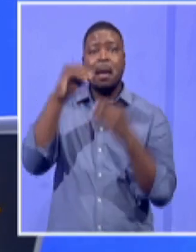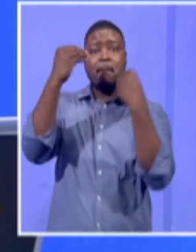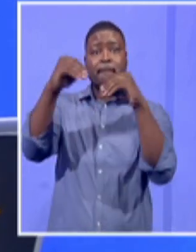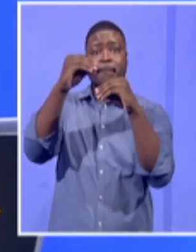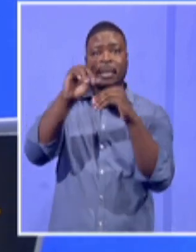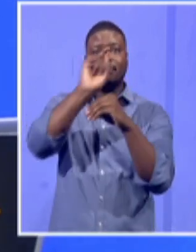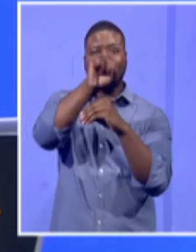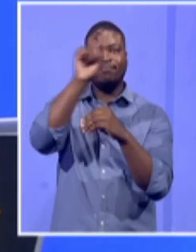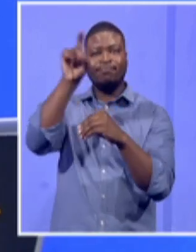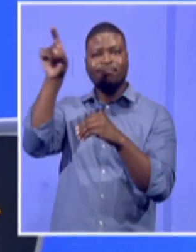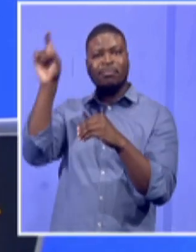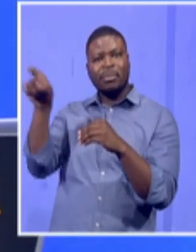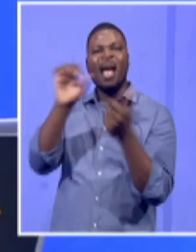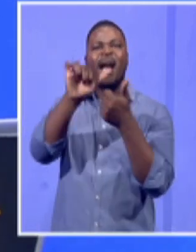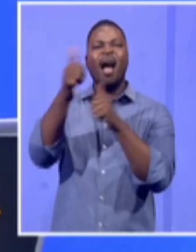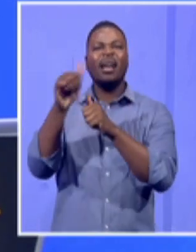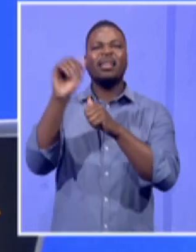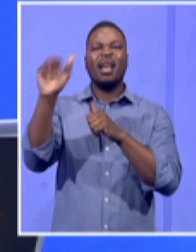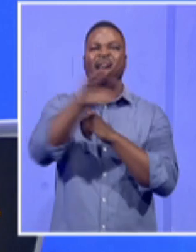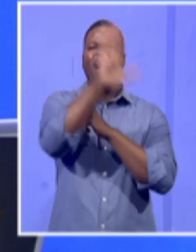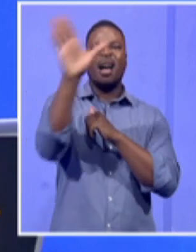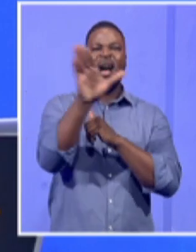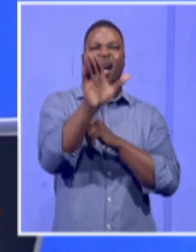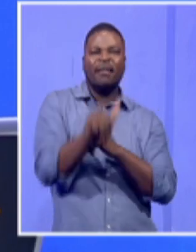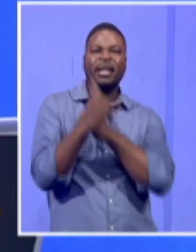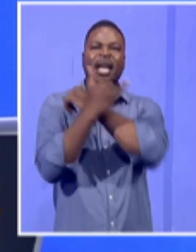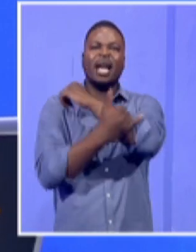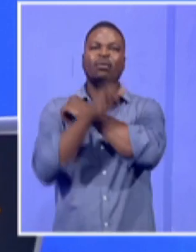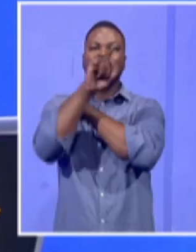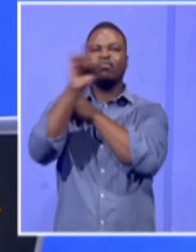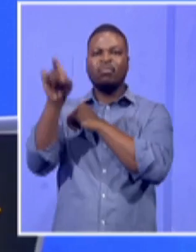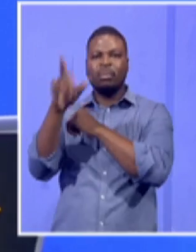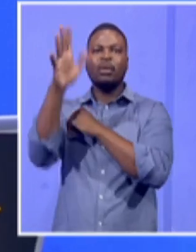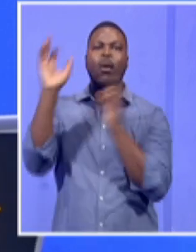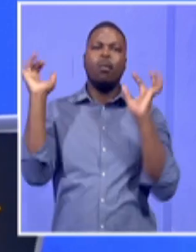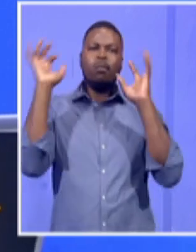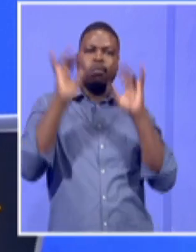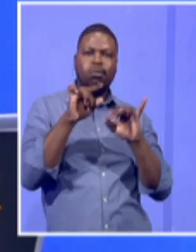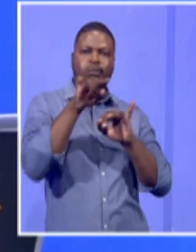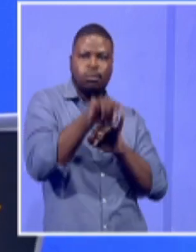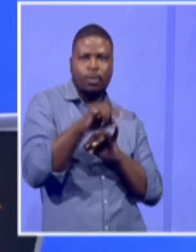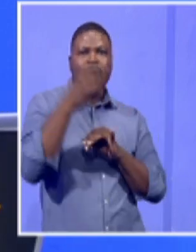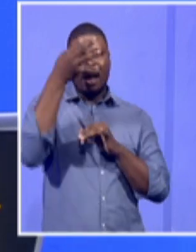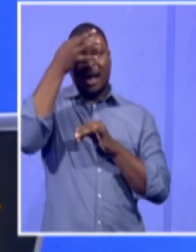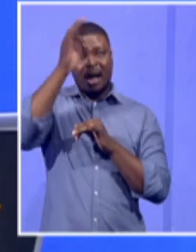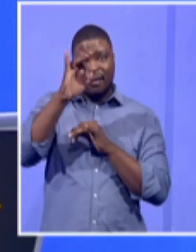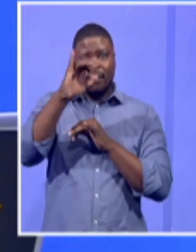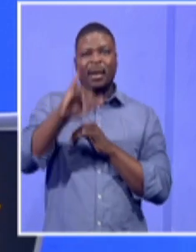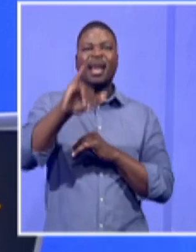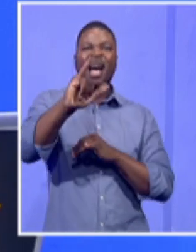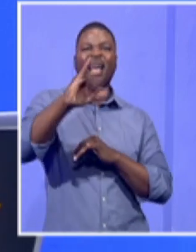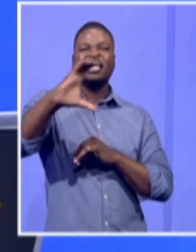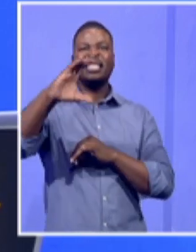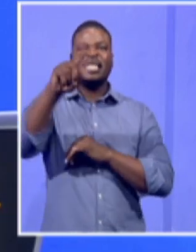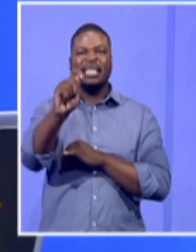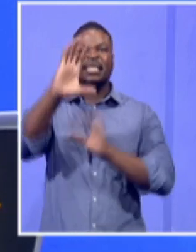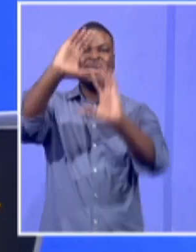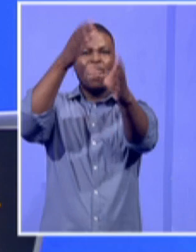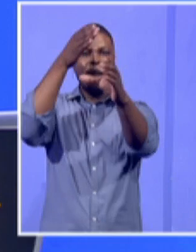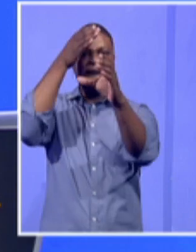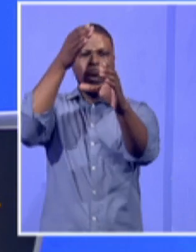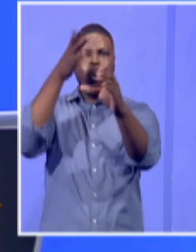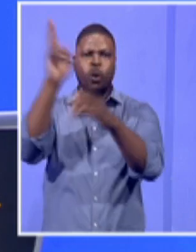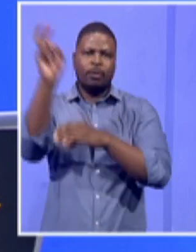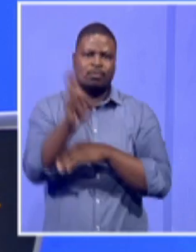from other African countries will attend the event. Government and ICT experts will meet to collaborate, share